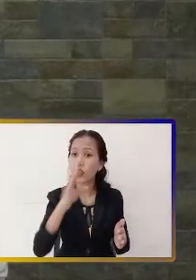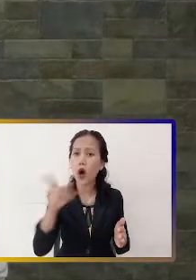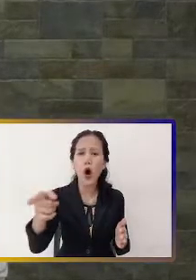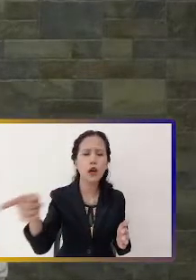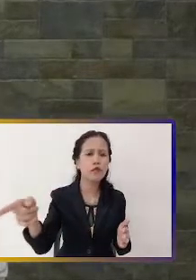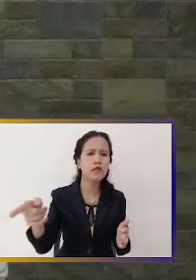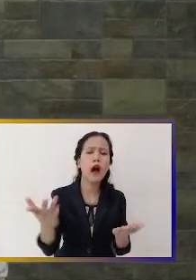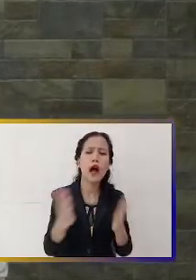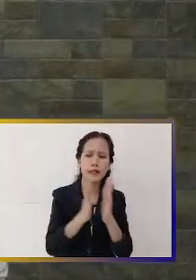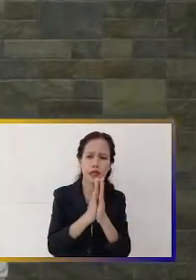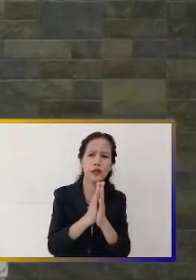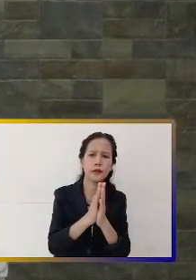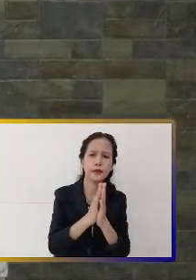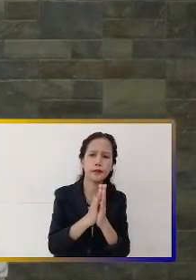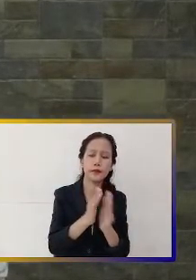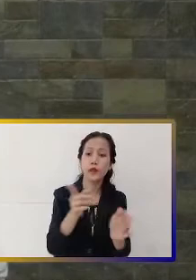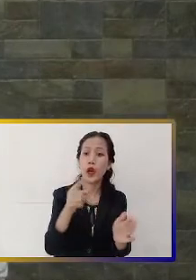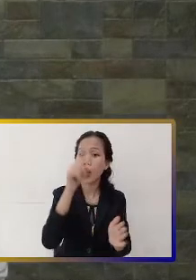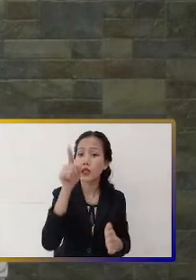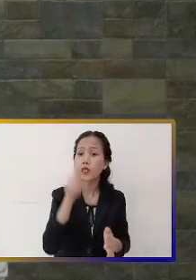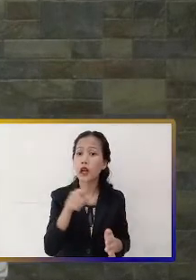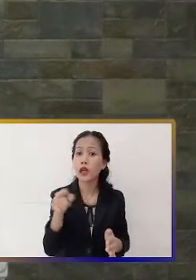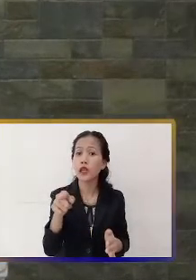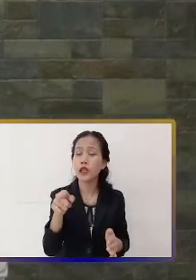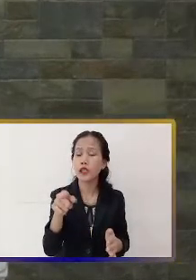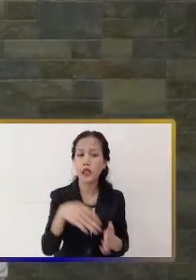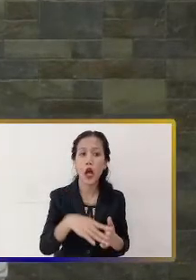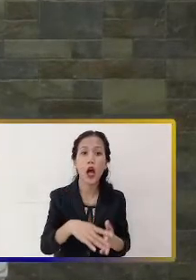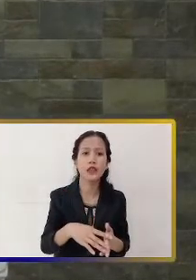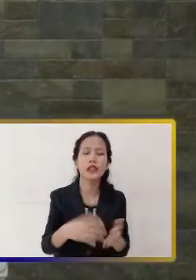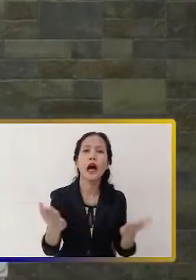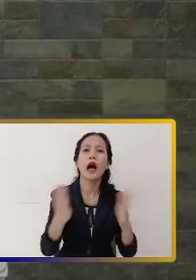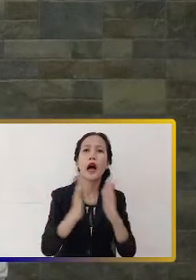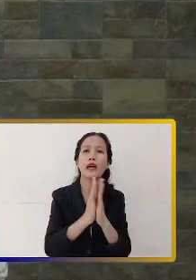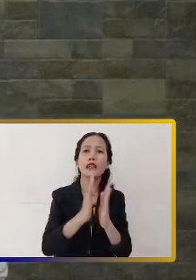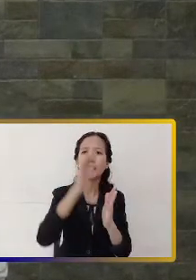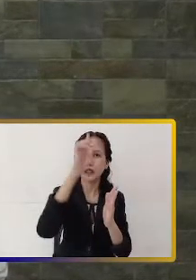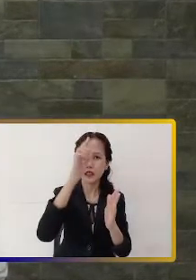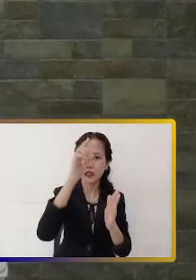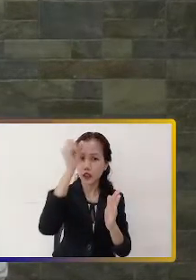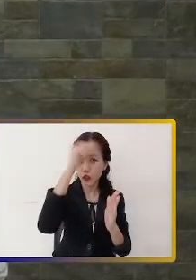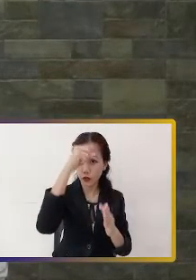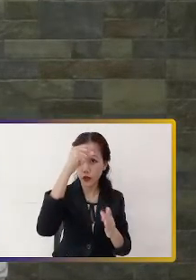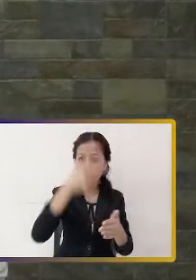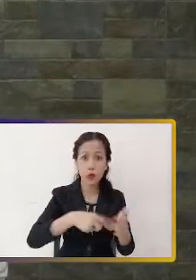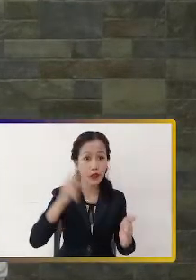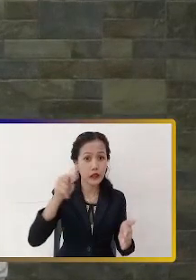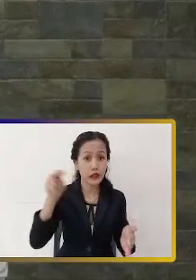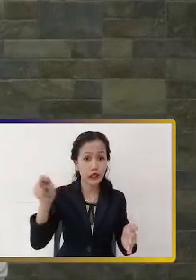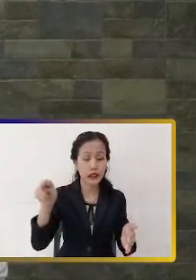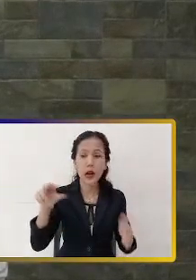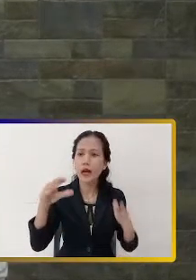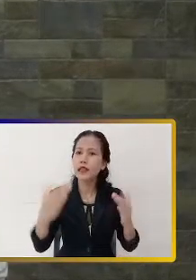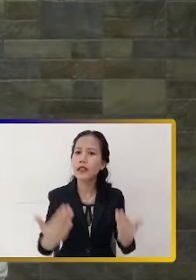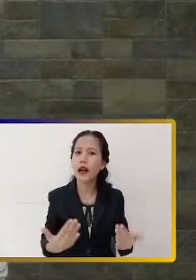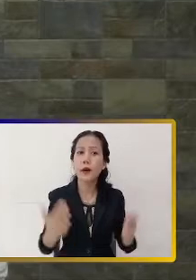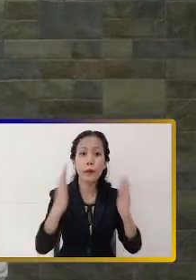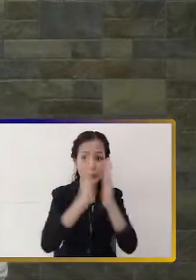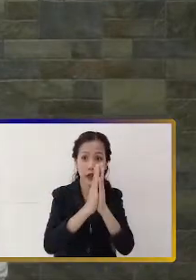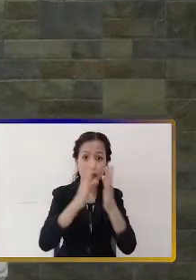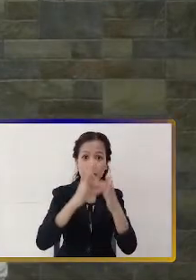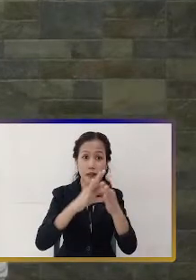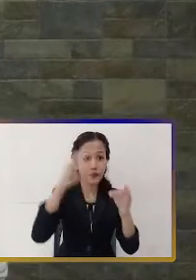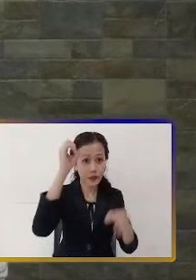ni Solomon ang kailangan niya. And the Bible says, the prayer of Solomon was